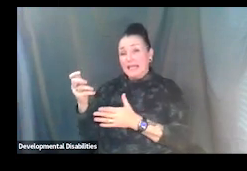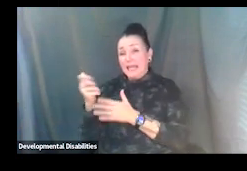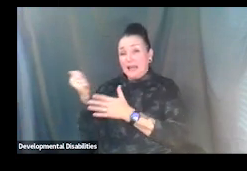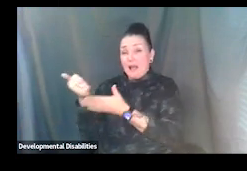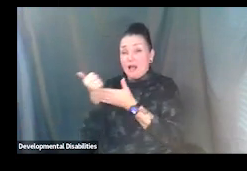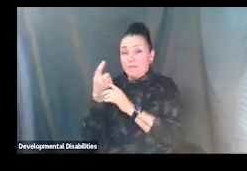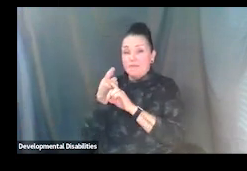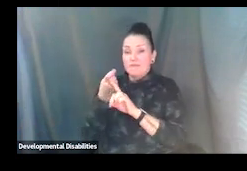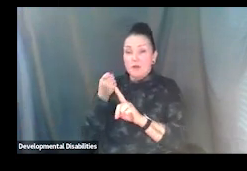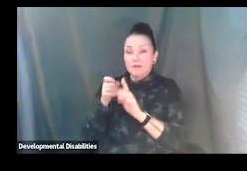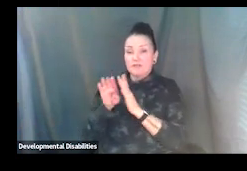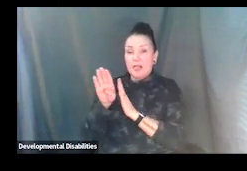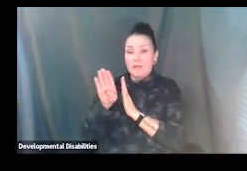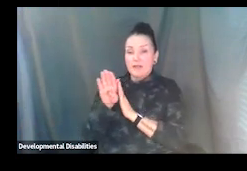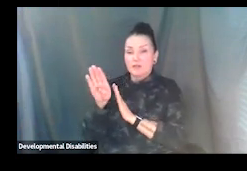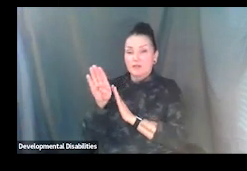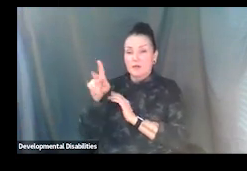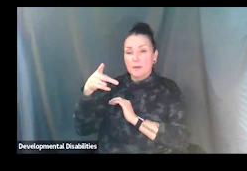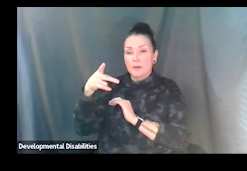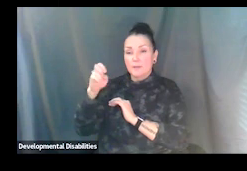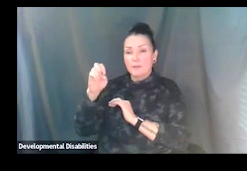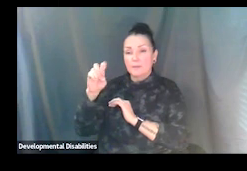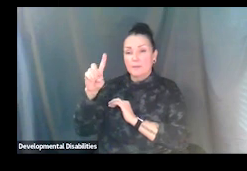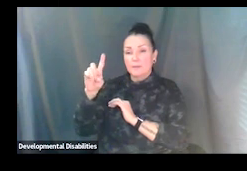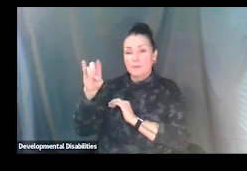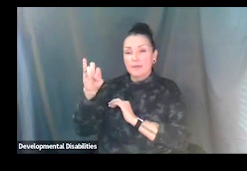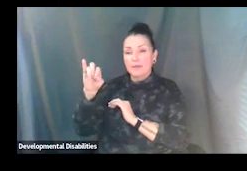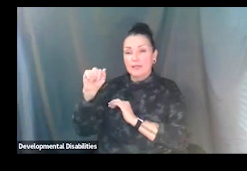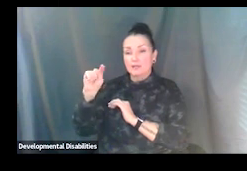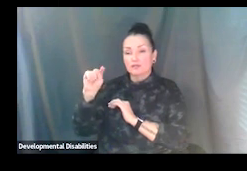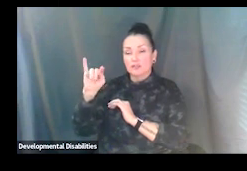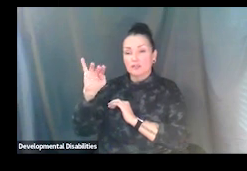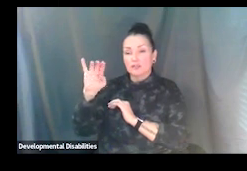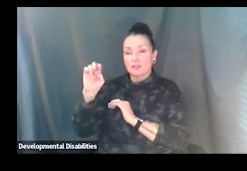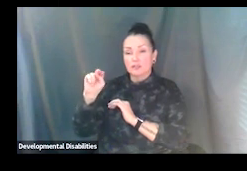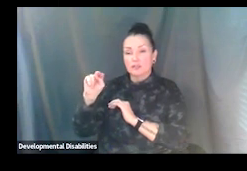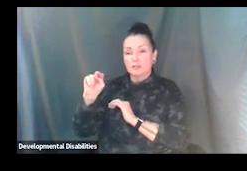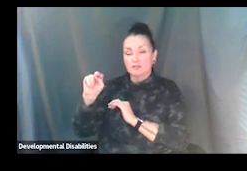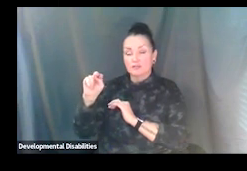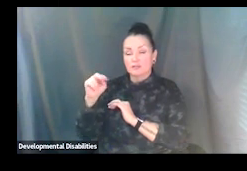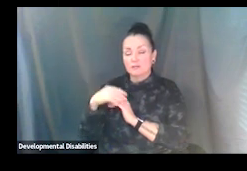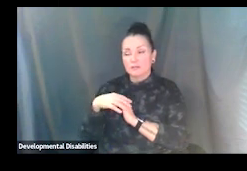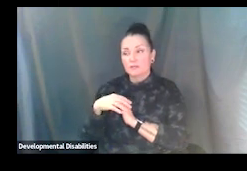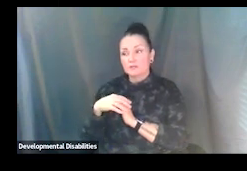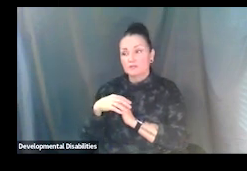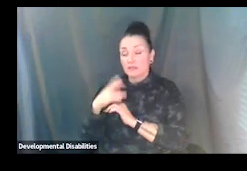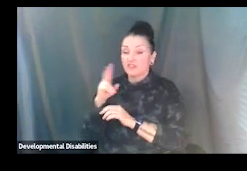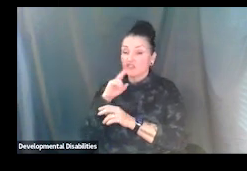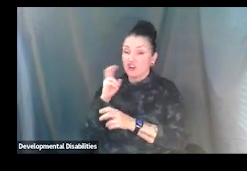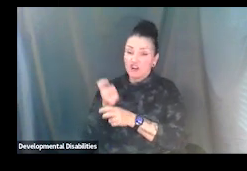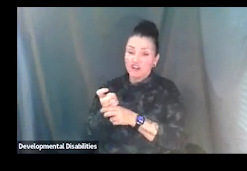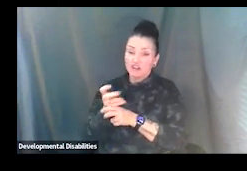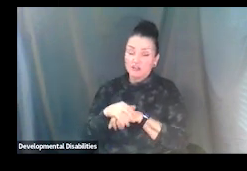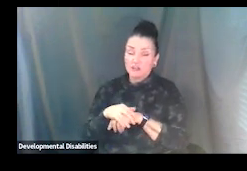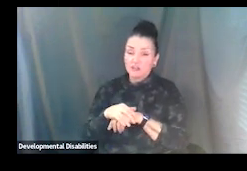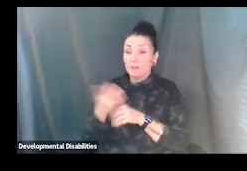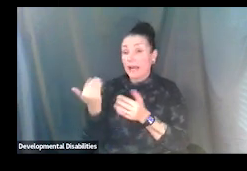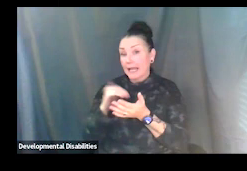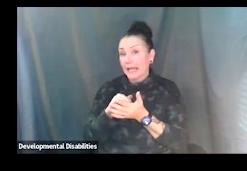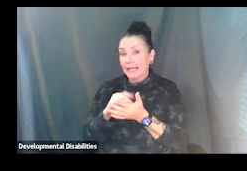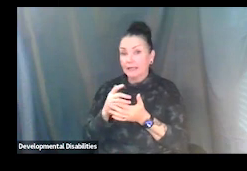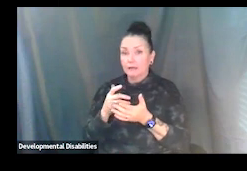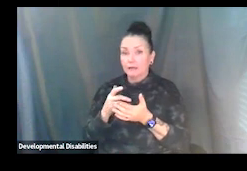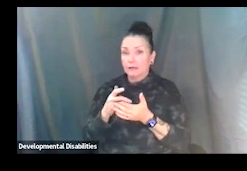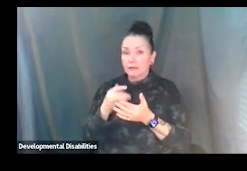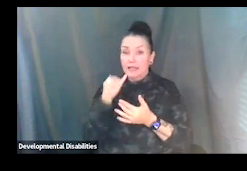that support. But sometimes, like you said, the wait lists are long and it's a bit difficult if they can't function. So I try